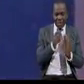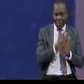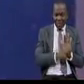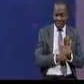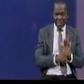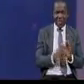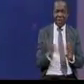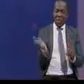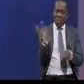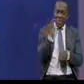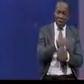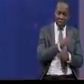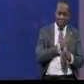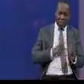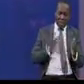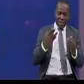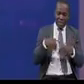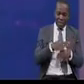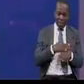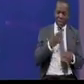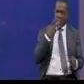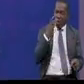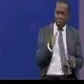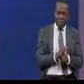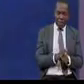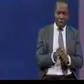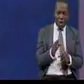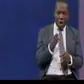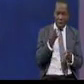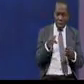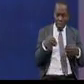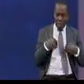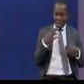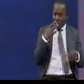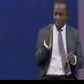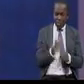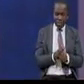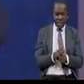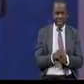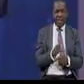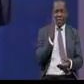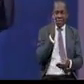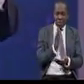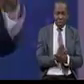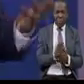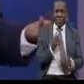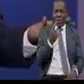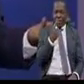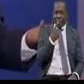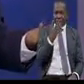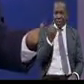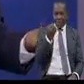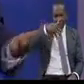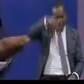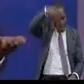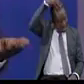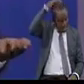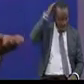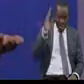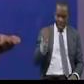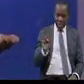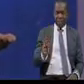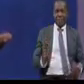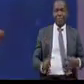obtained promises and stopped the mouth of lions. Now, how did he stop